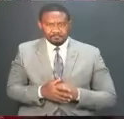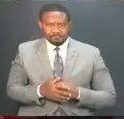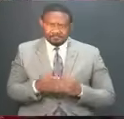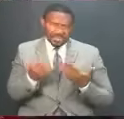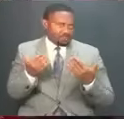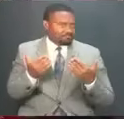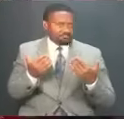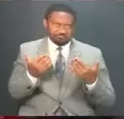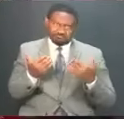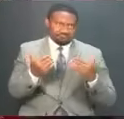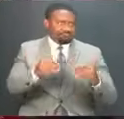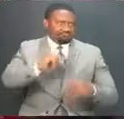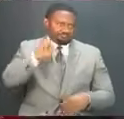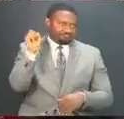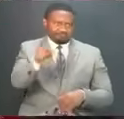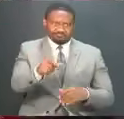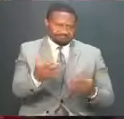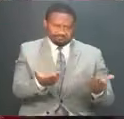question.